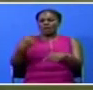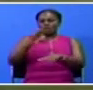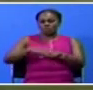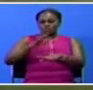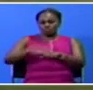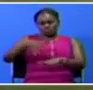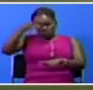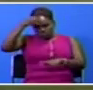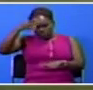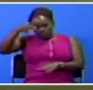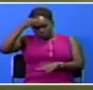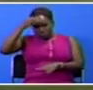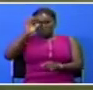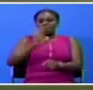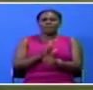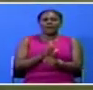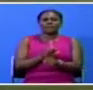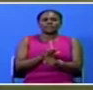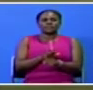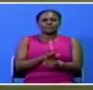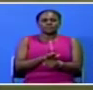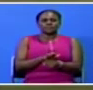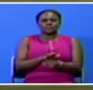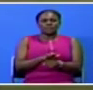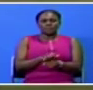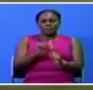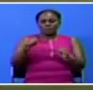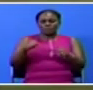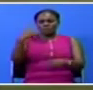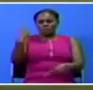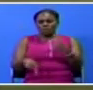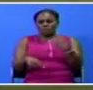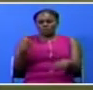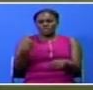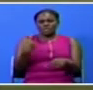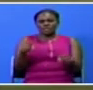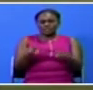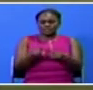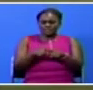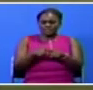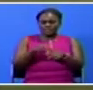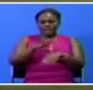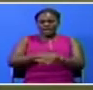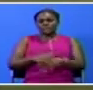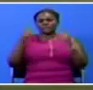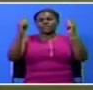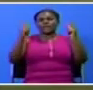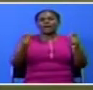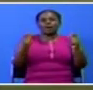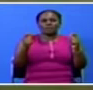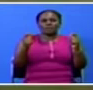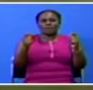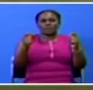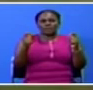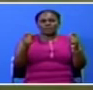learned a lot. We learned that we can play, we can win, we can qualify for the World Cup. And also at the same time, if we slack in a